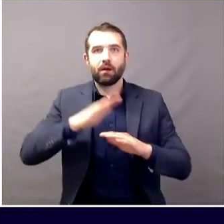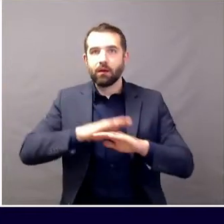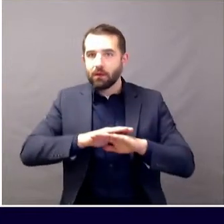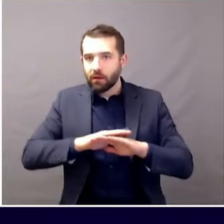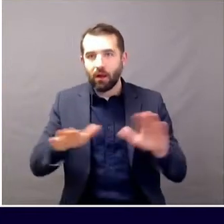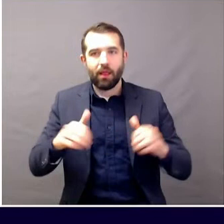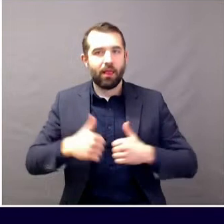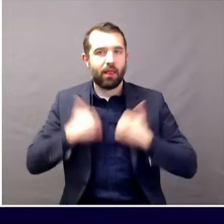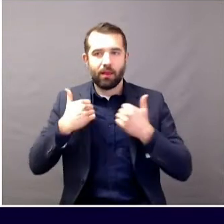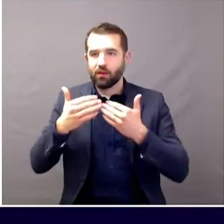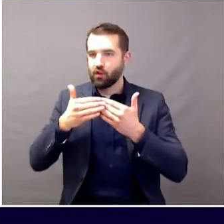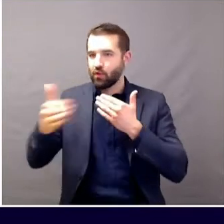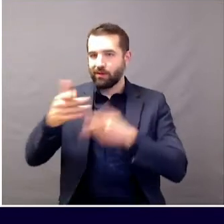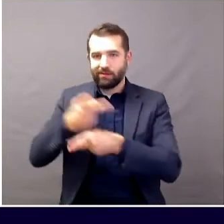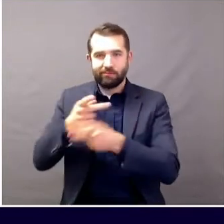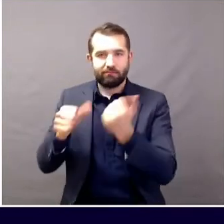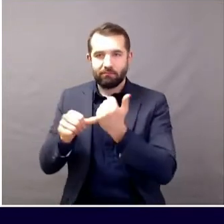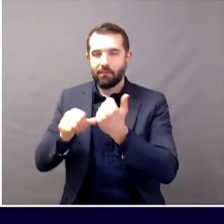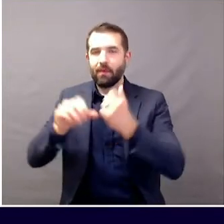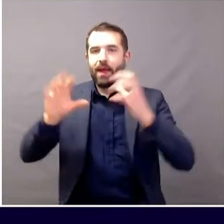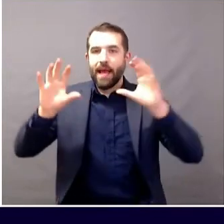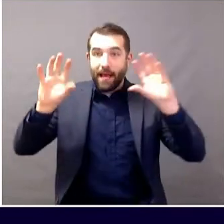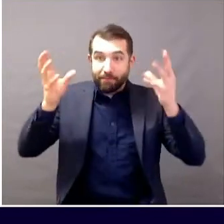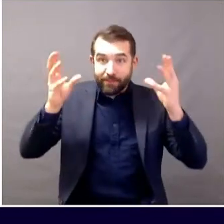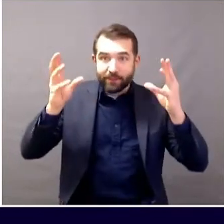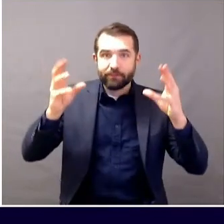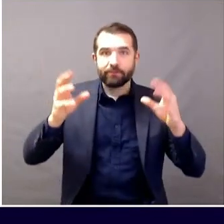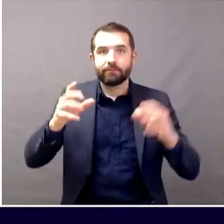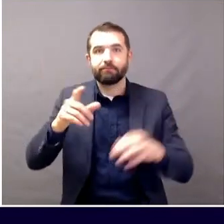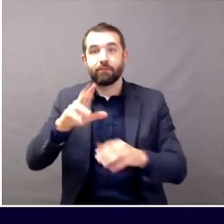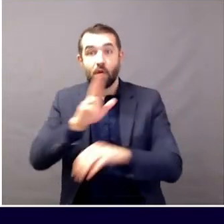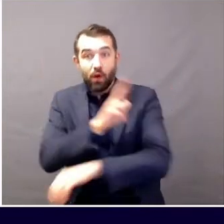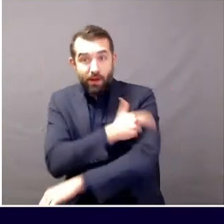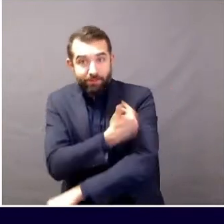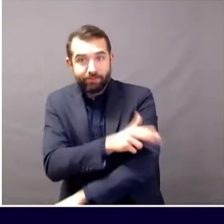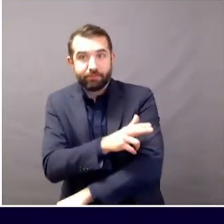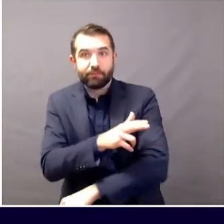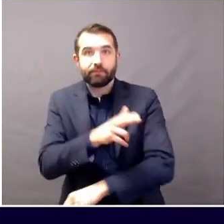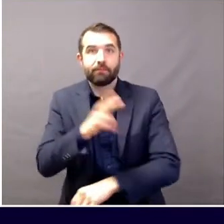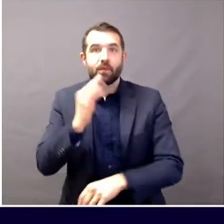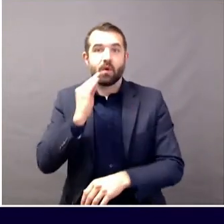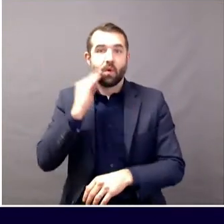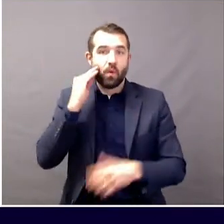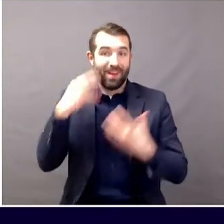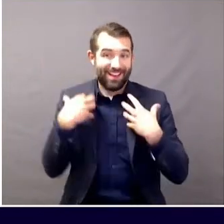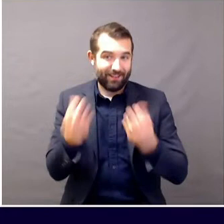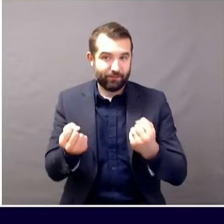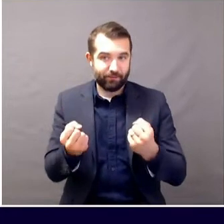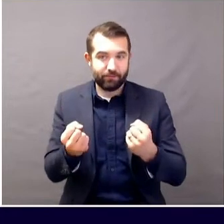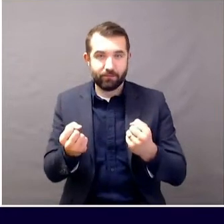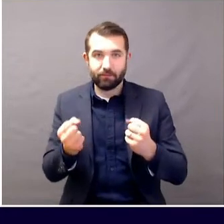EMS, hospitals, home health. I don't think I answered your question though, Joe. What was your question exactly?